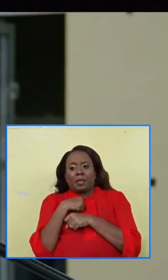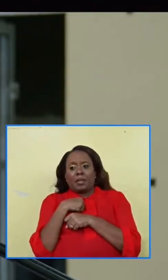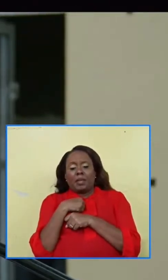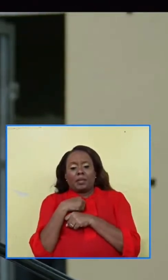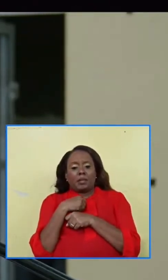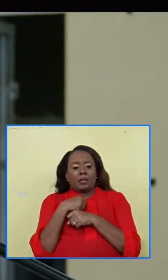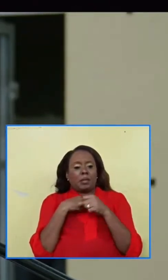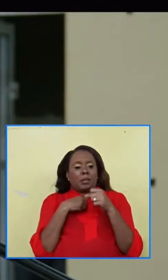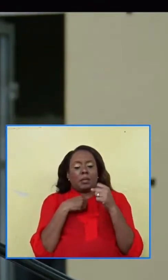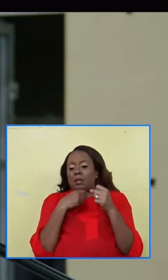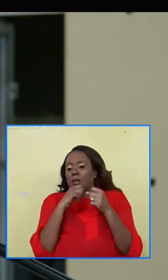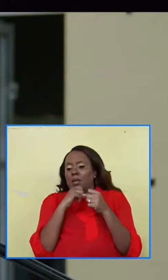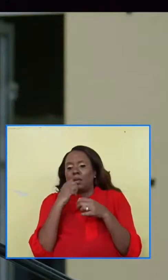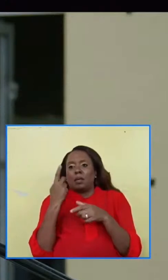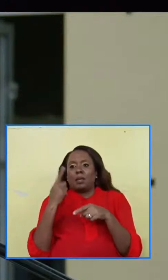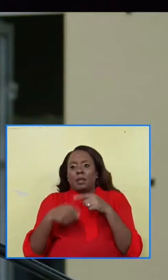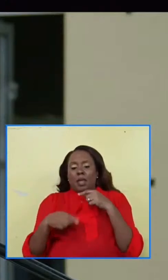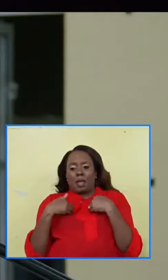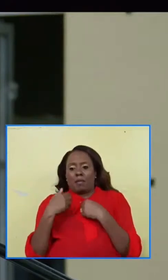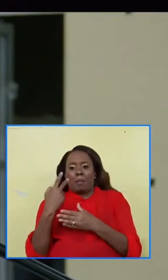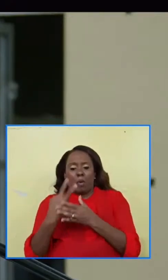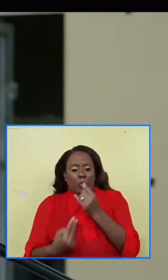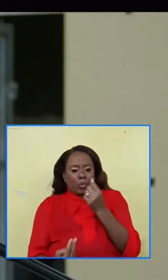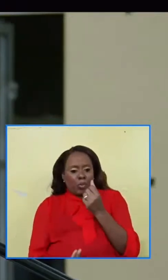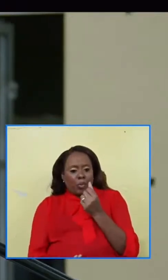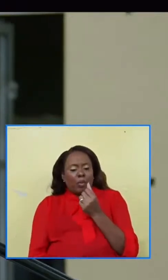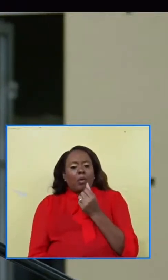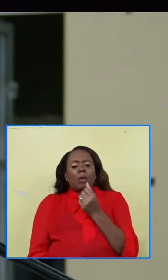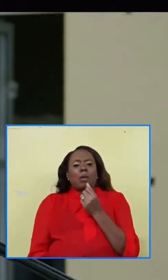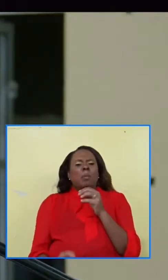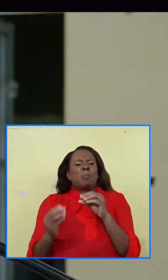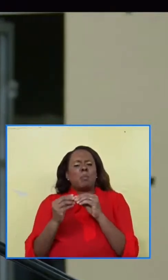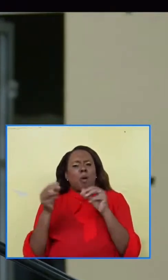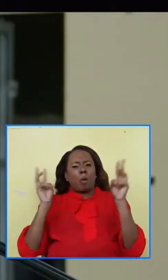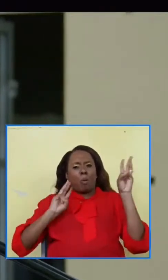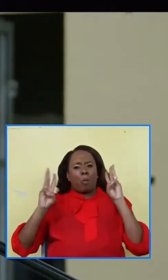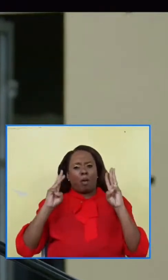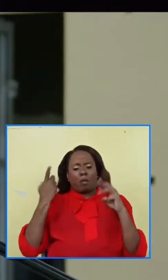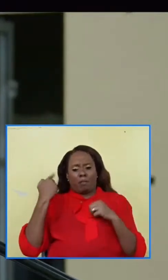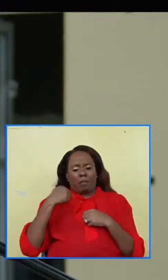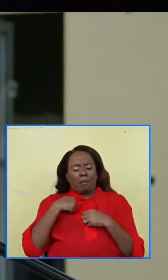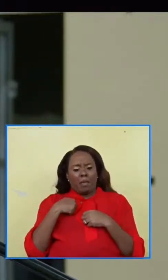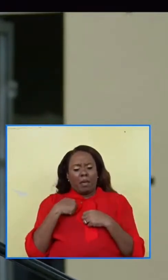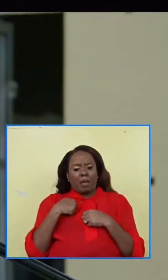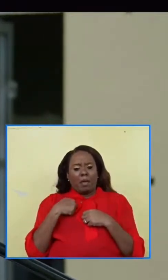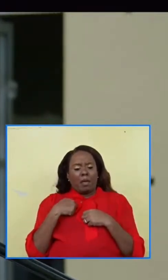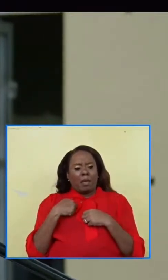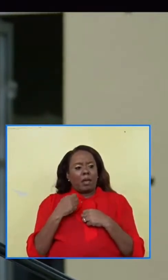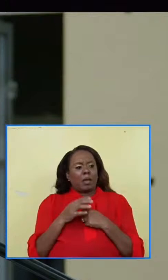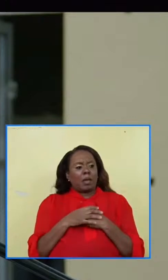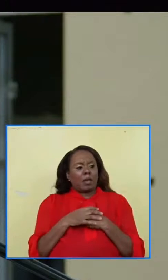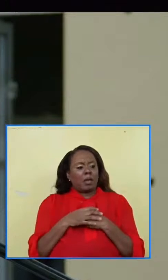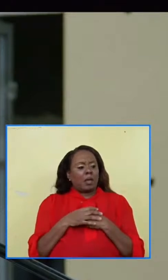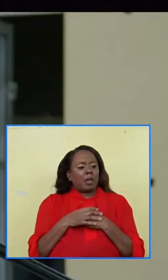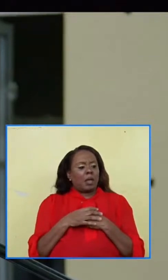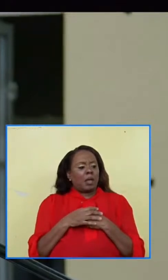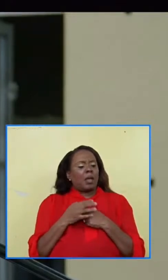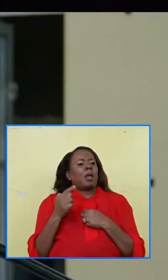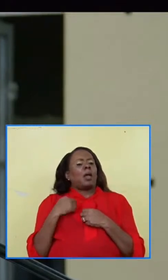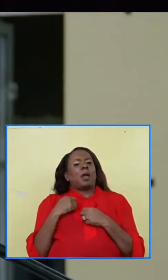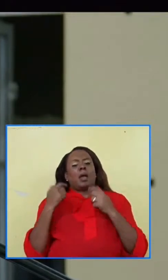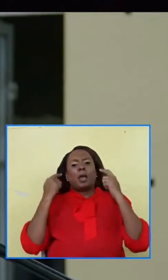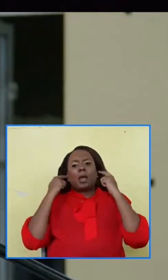one or the other. And then one of the things that's more concerning to me is that I'm hearing engines of